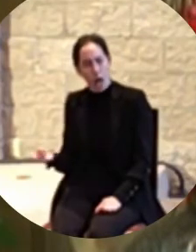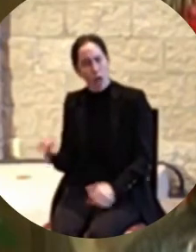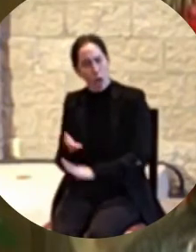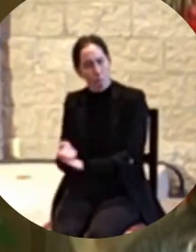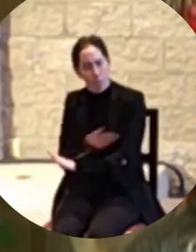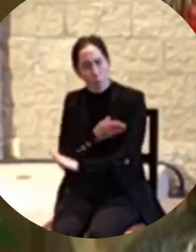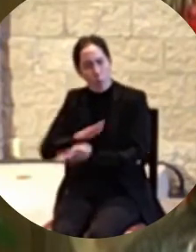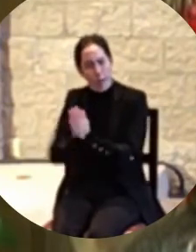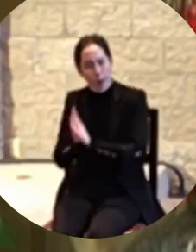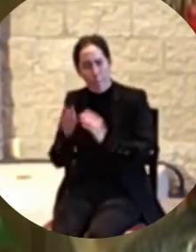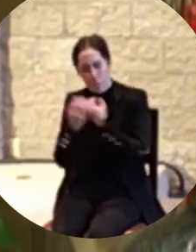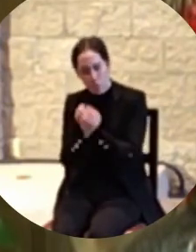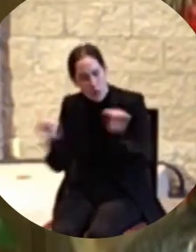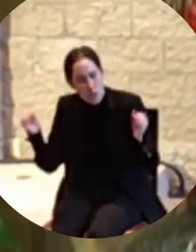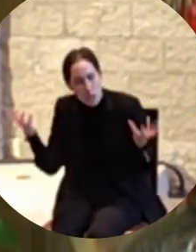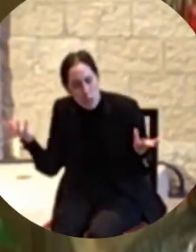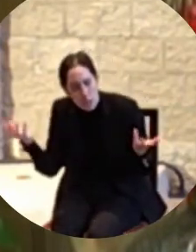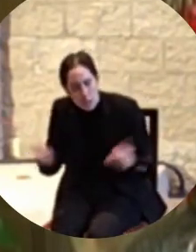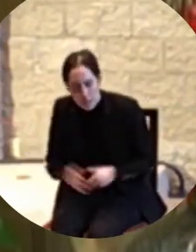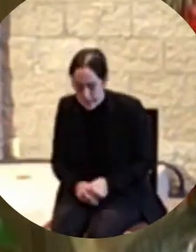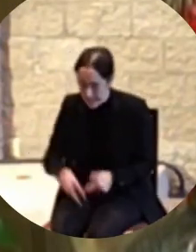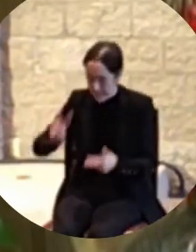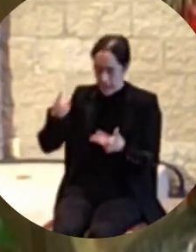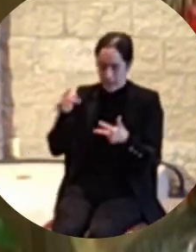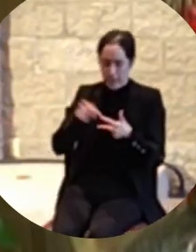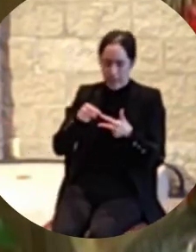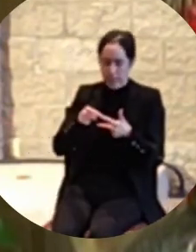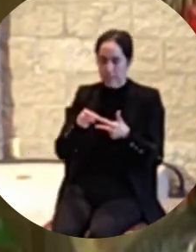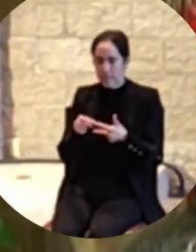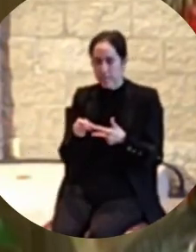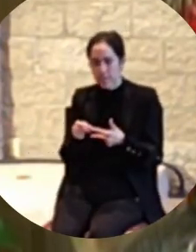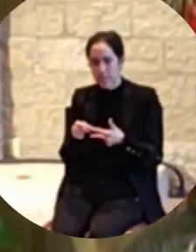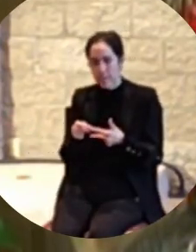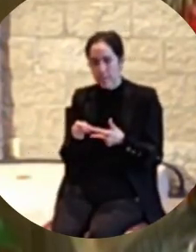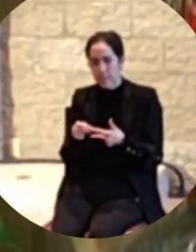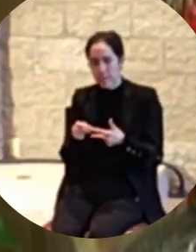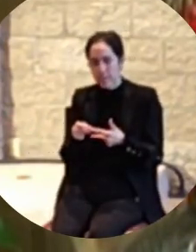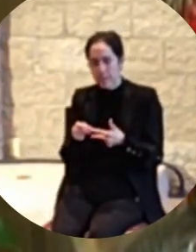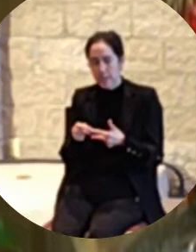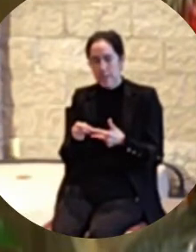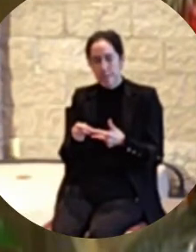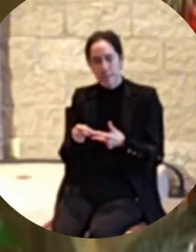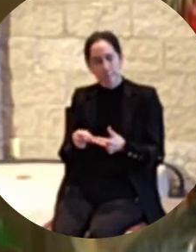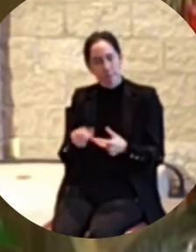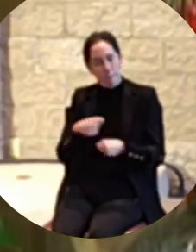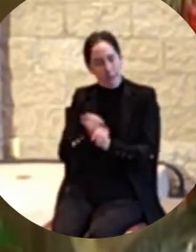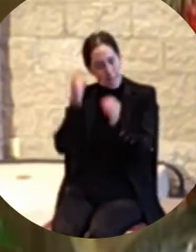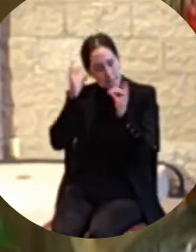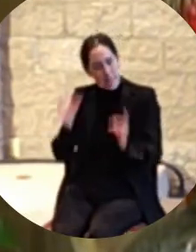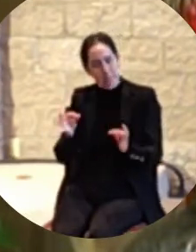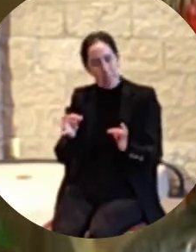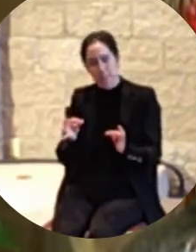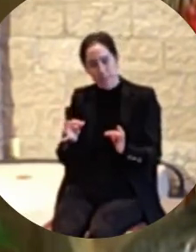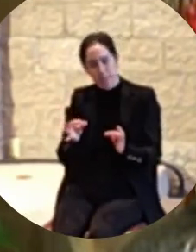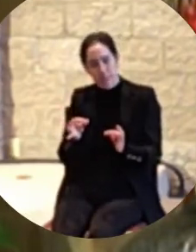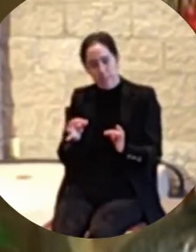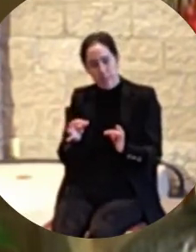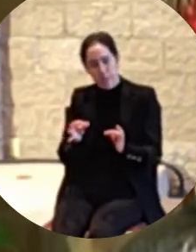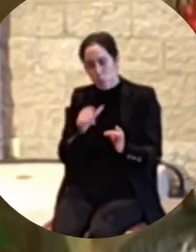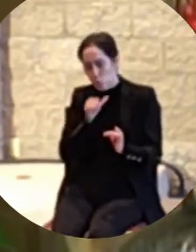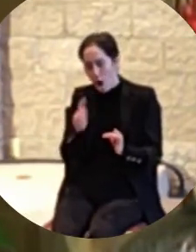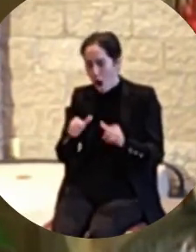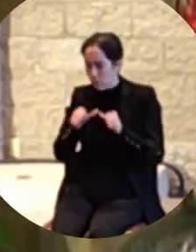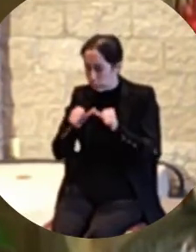Second, make up your mind that you're not going to stand for them, not a moment of longer. And third, watch your thoughts and attitudes